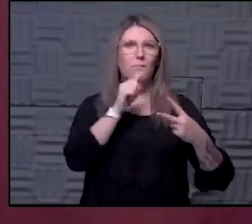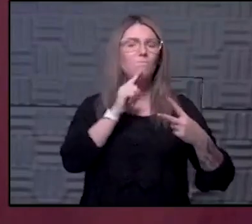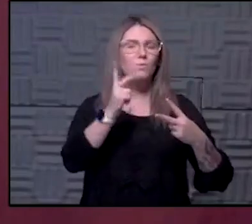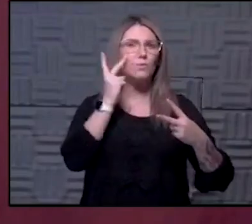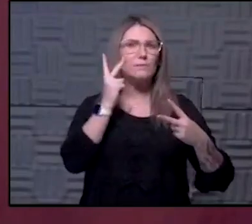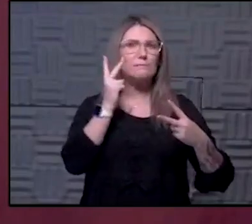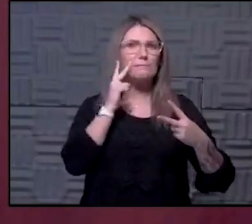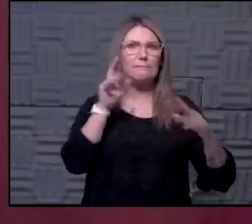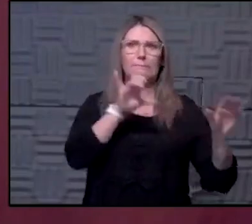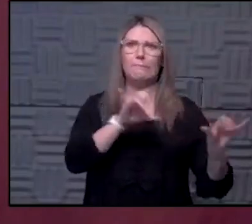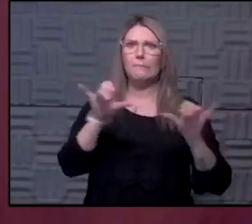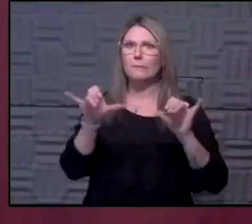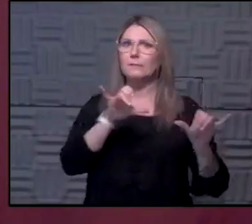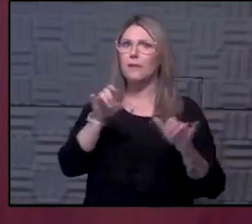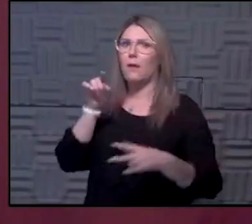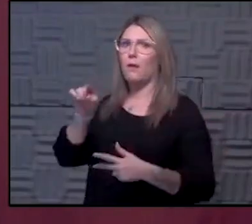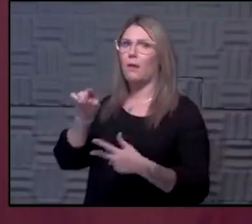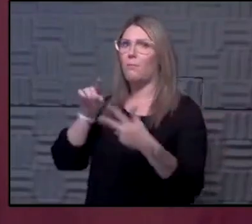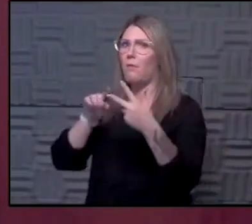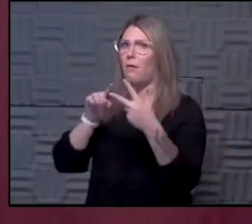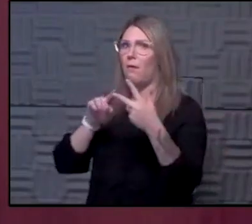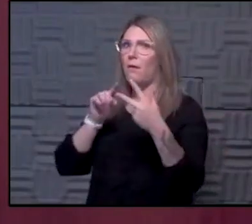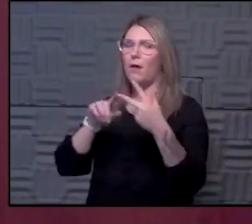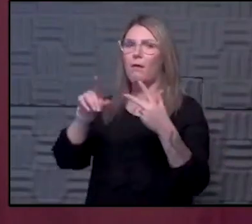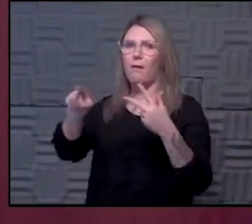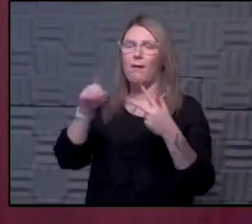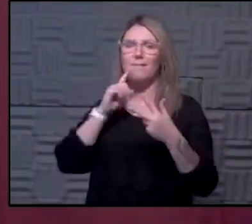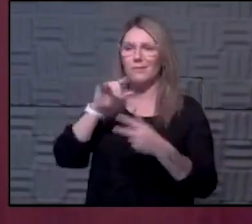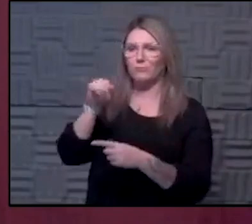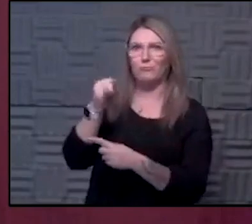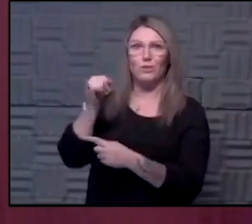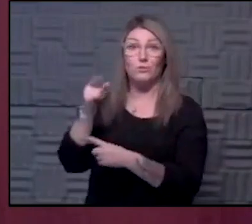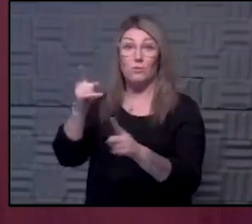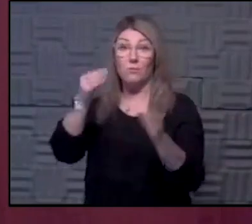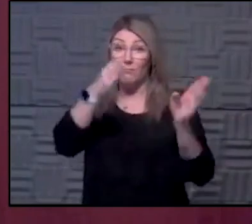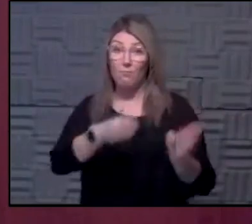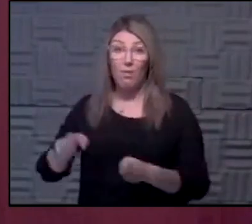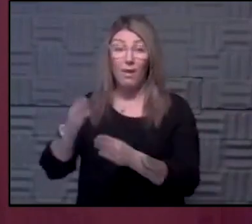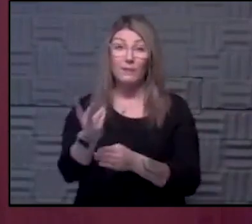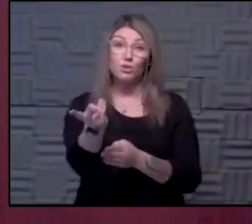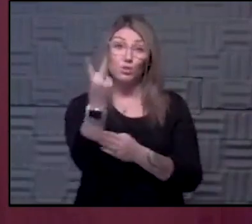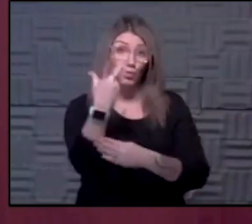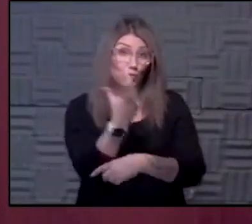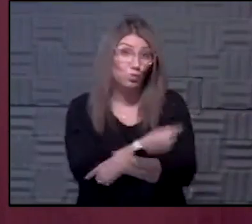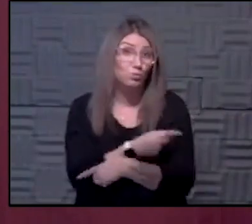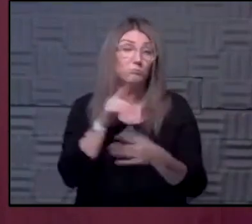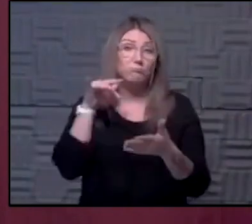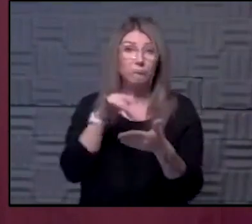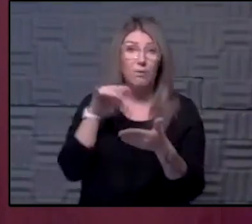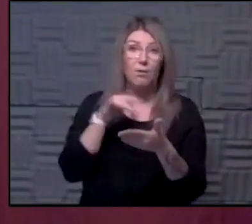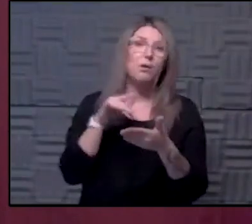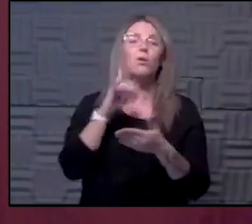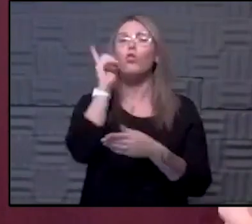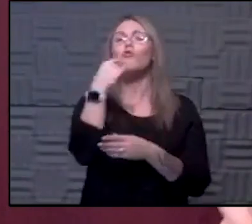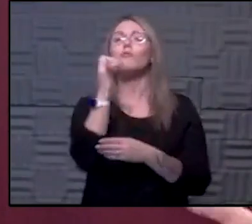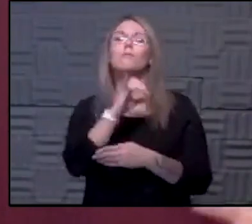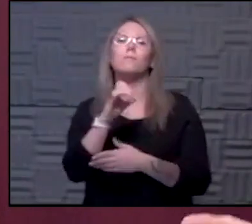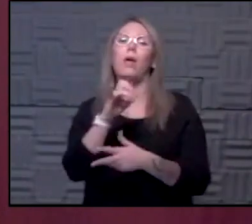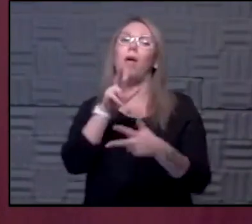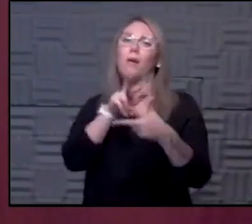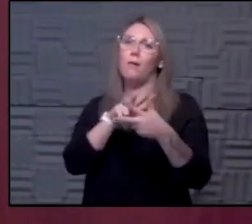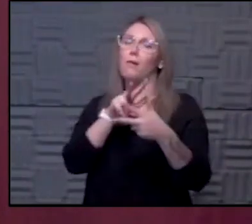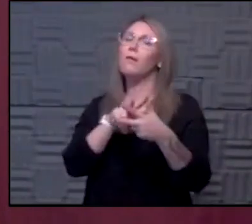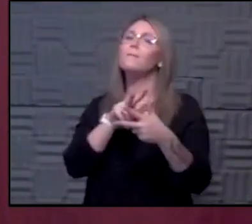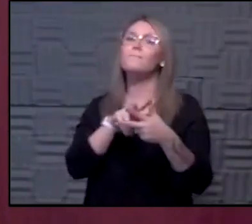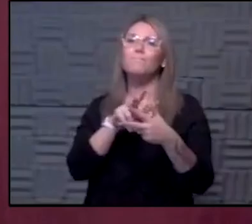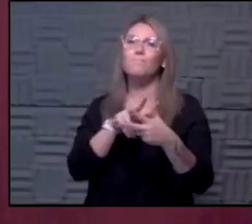remarkably similar data with one shot, and if you did J&J, which they are now planning to do with two shots, it'd look a lot like Pfizer and Moderna. I'm going to bet that they're going